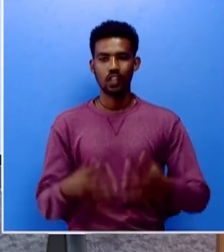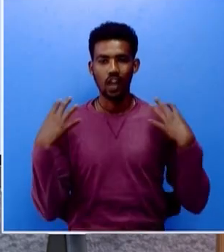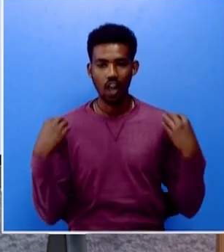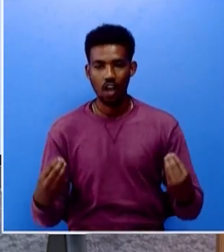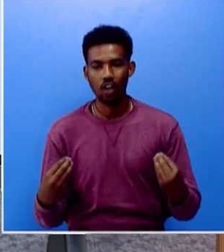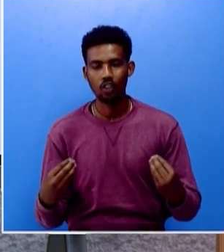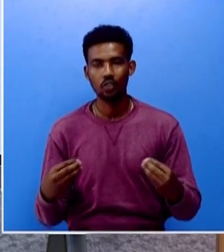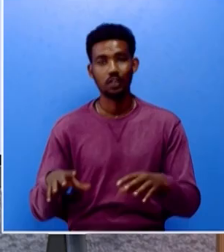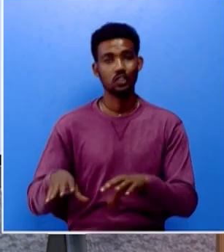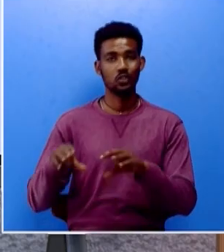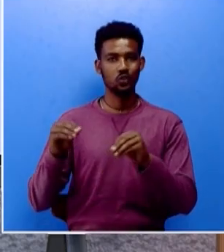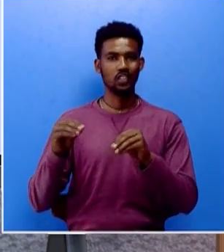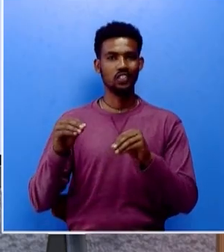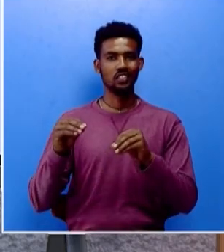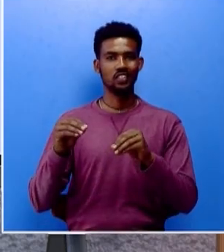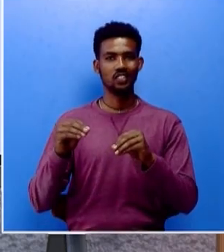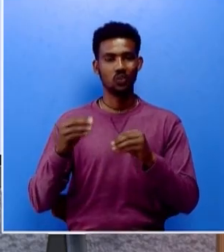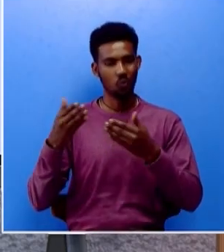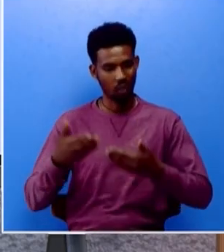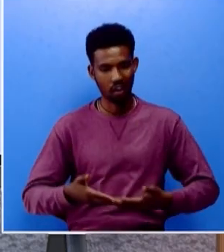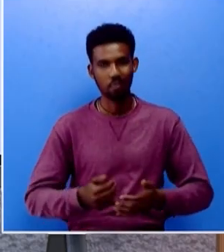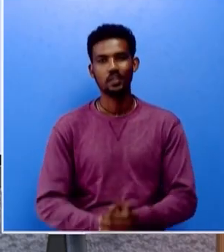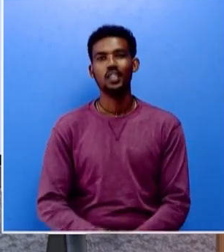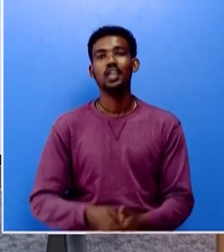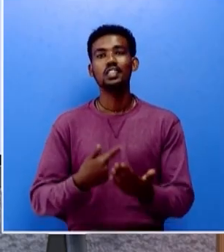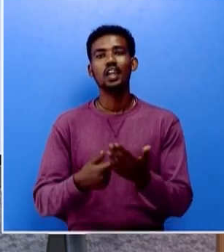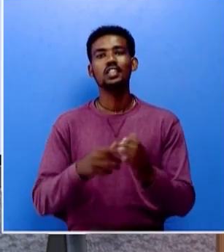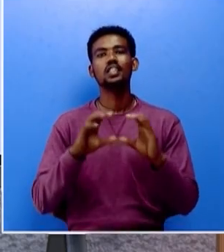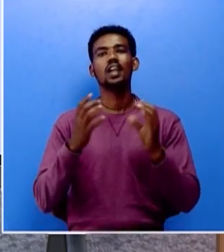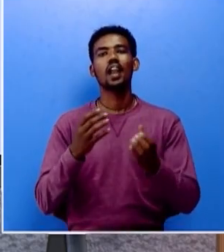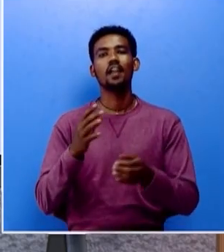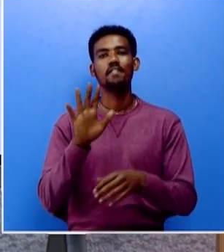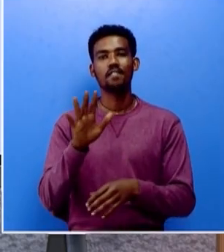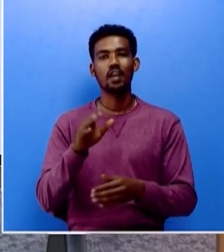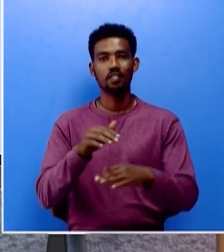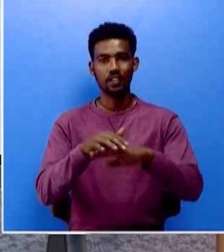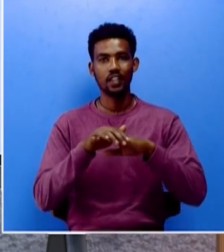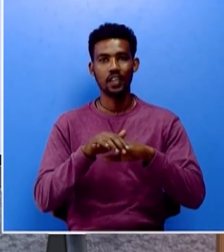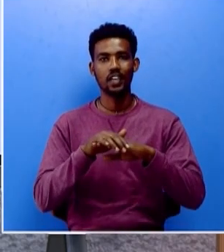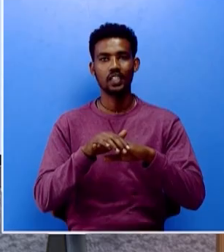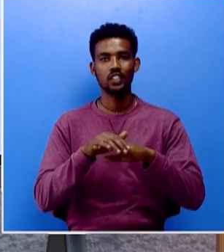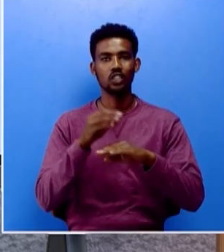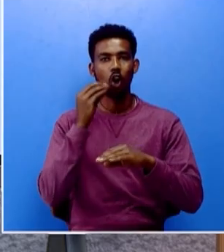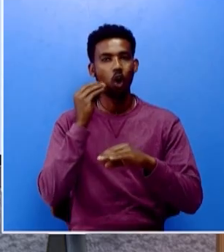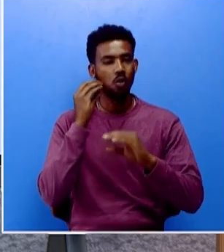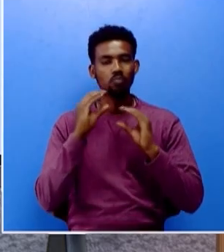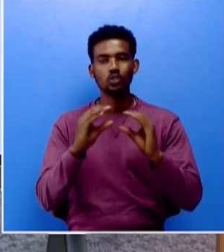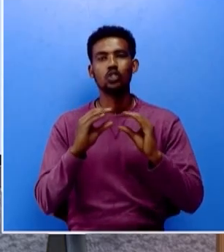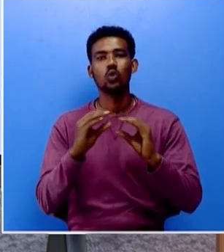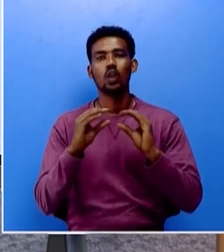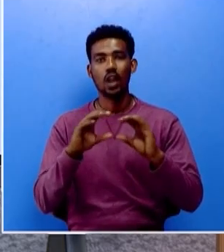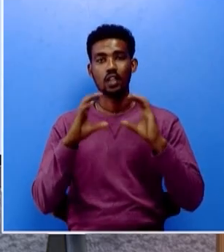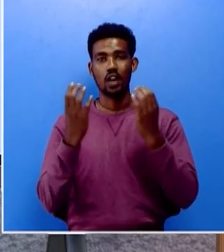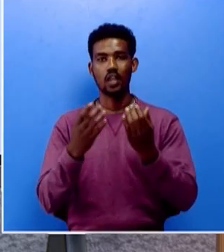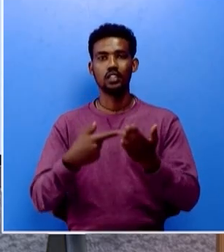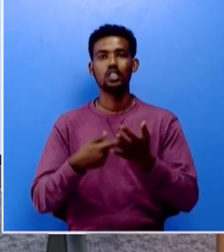Hello, my lovely students. You are welcome. This is grade 5 English language home tutorial class. This program is